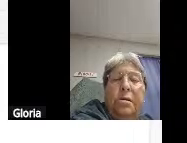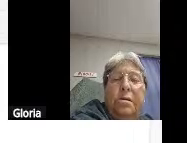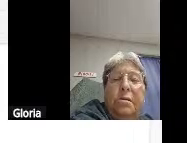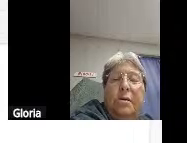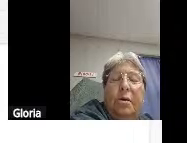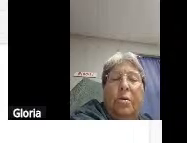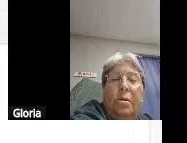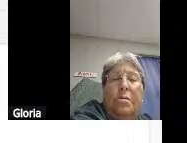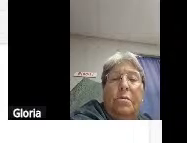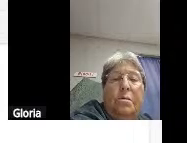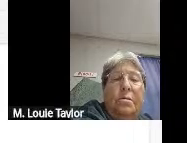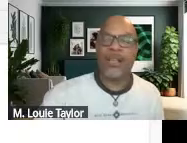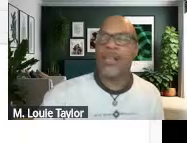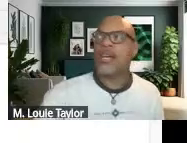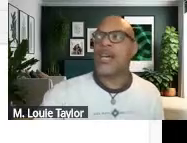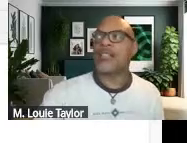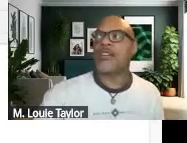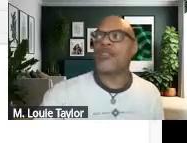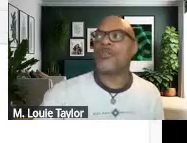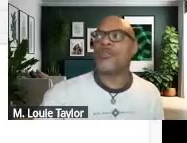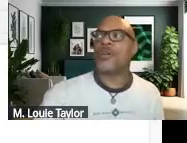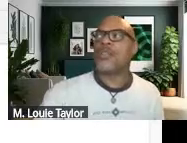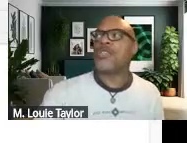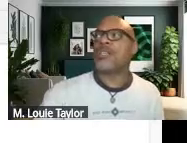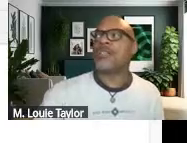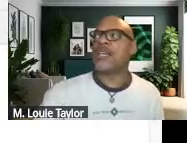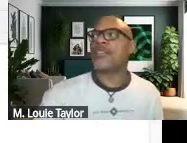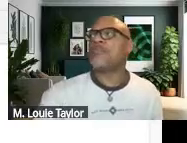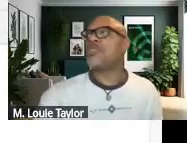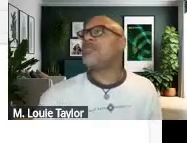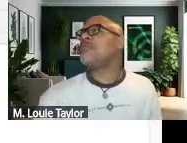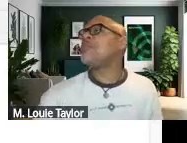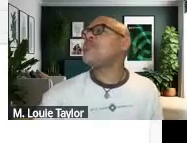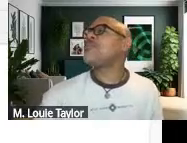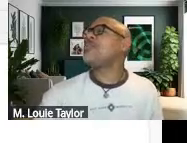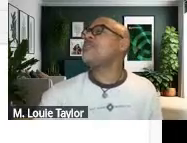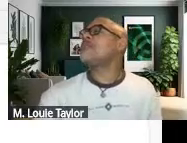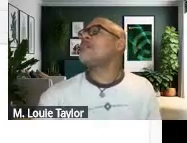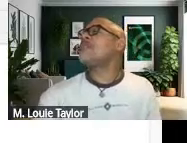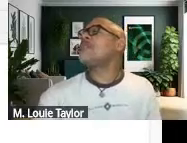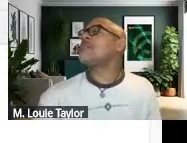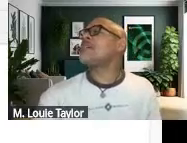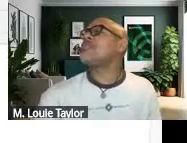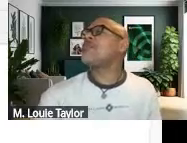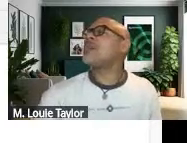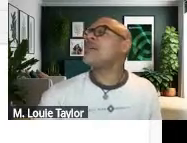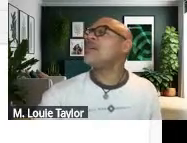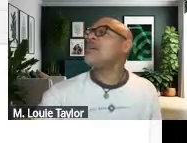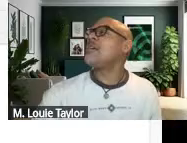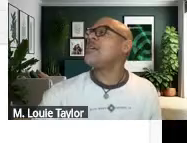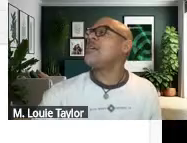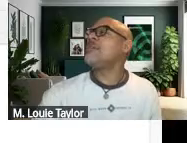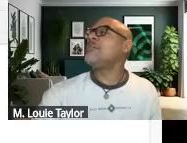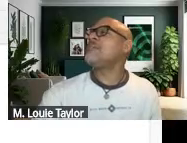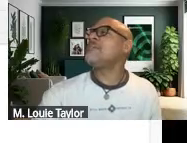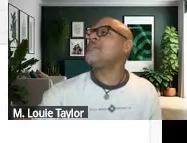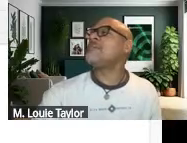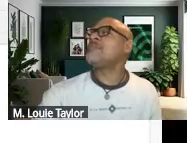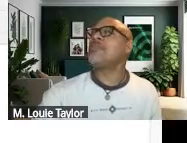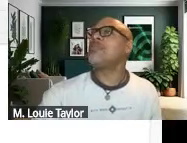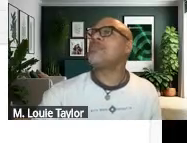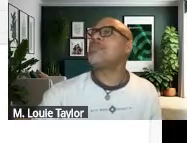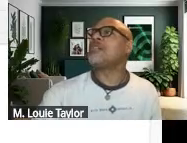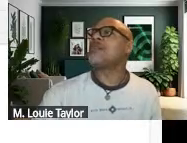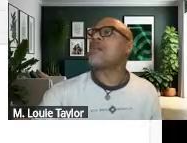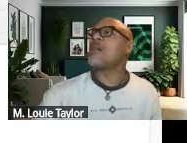Okay. Cool. All right. And so this takes them to, and I'm hoping these all get sent out the right way. Oh,